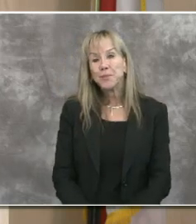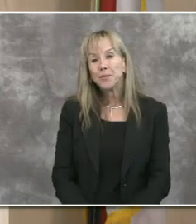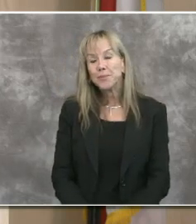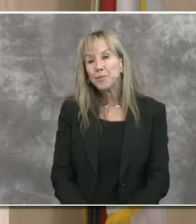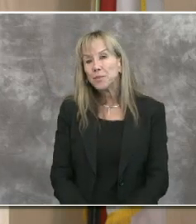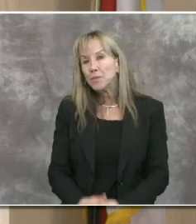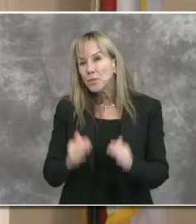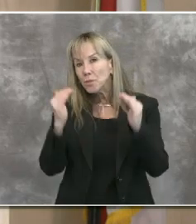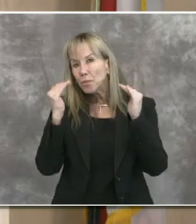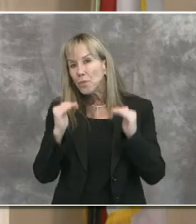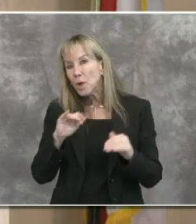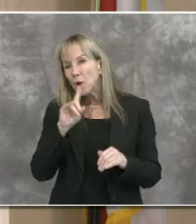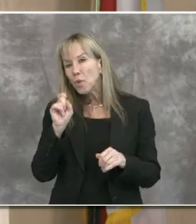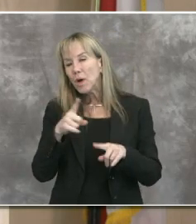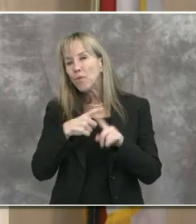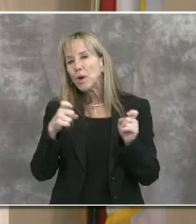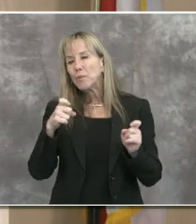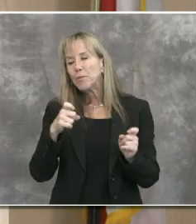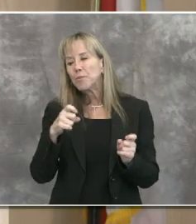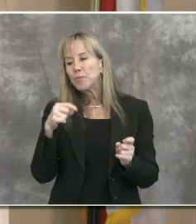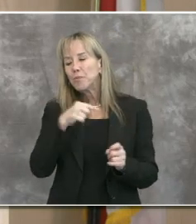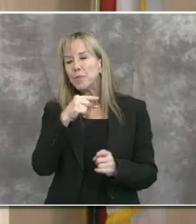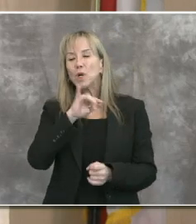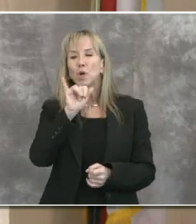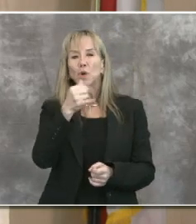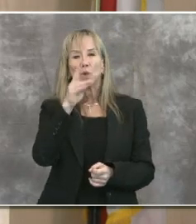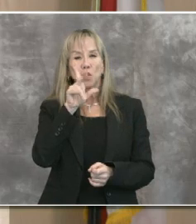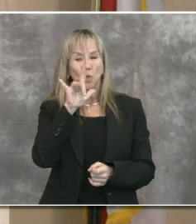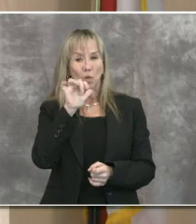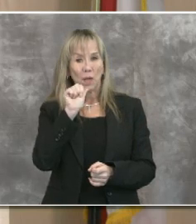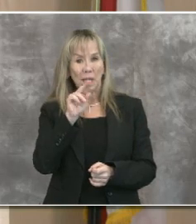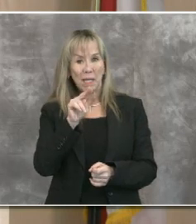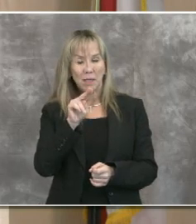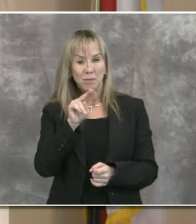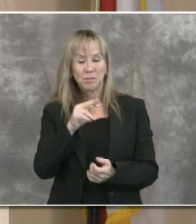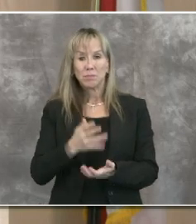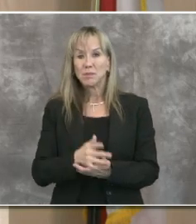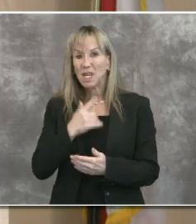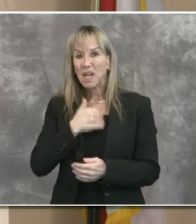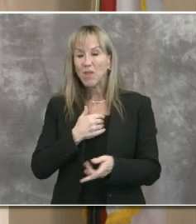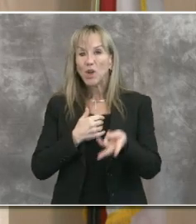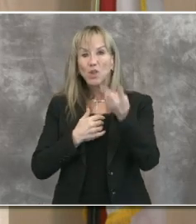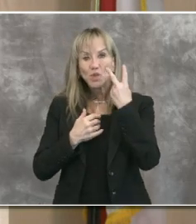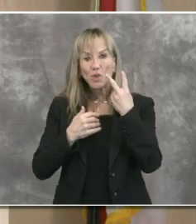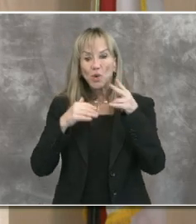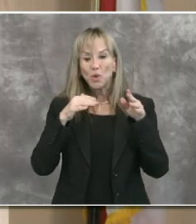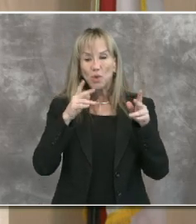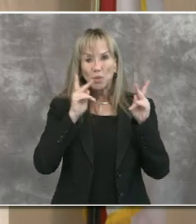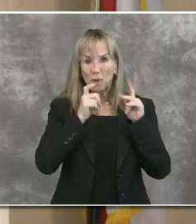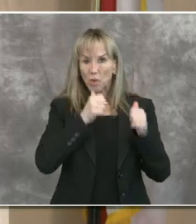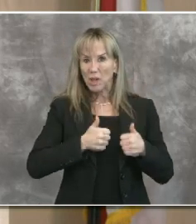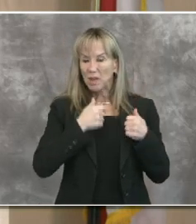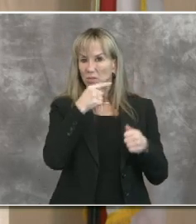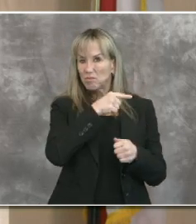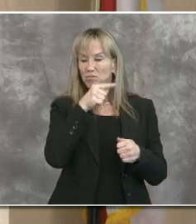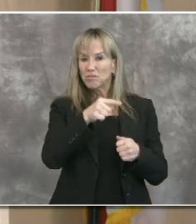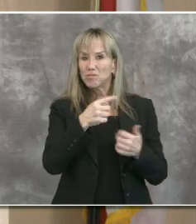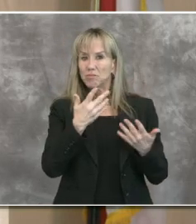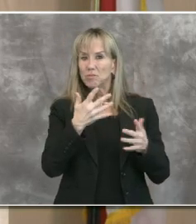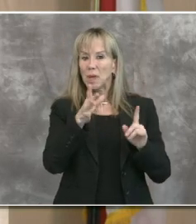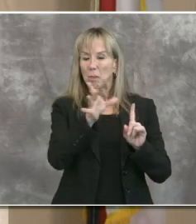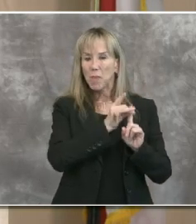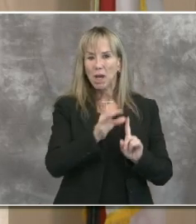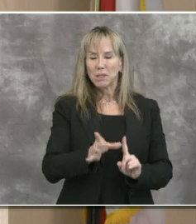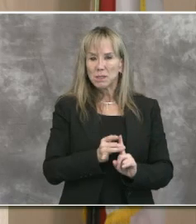is from Julian. They have 2 cases of residents being tested positive and are wondering what